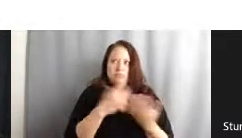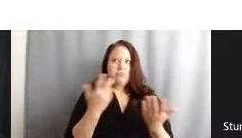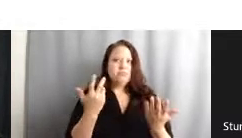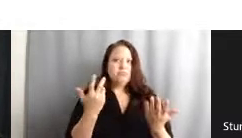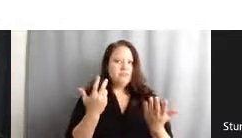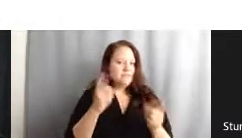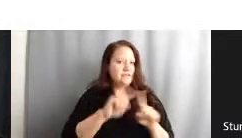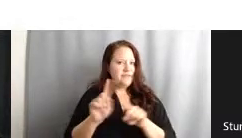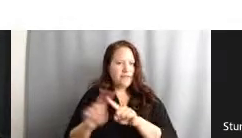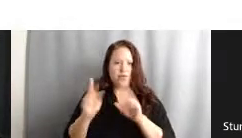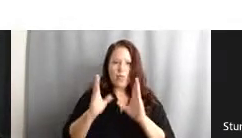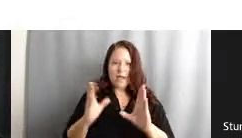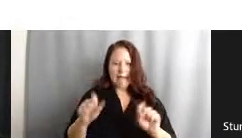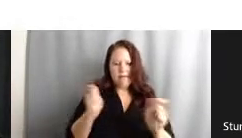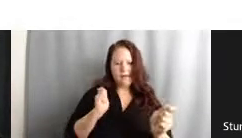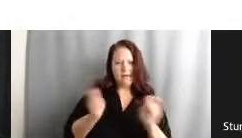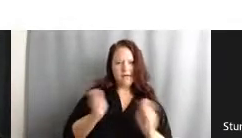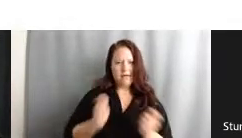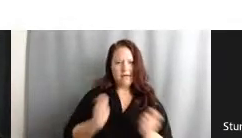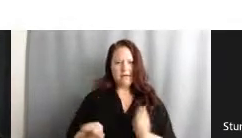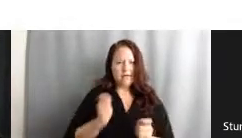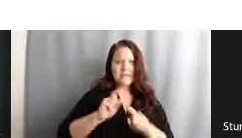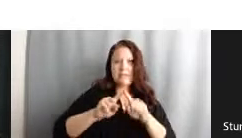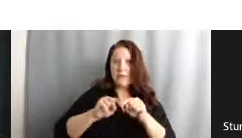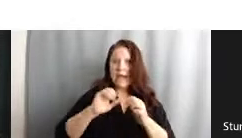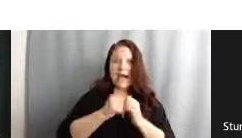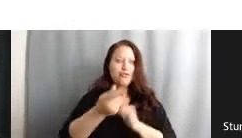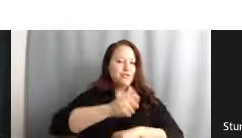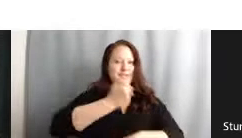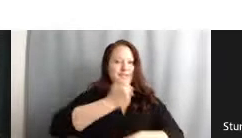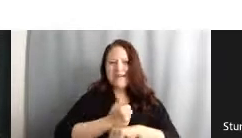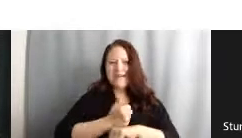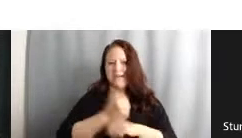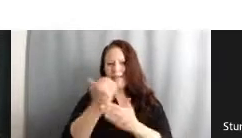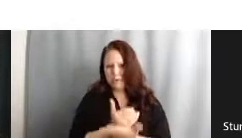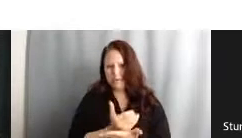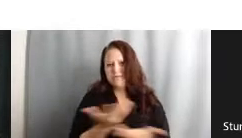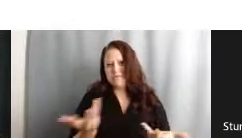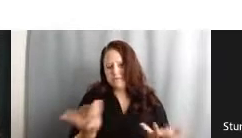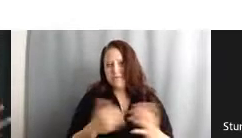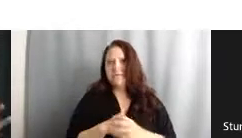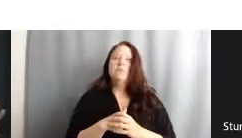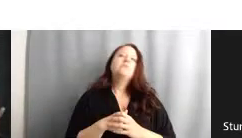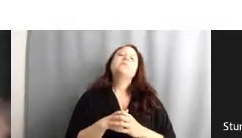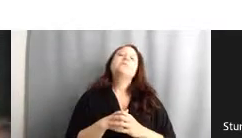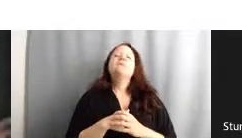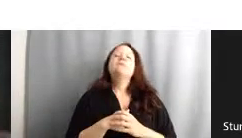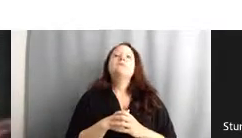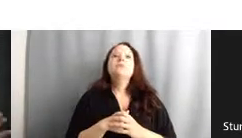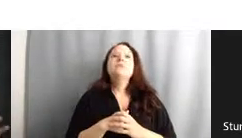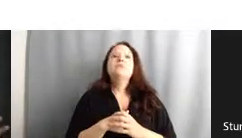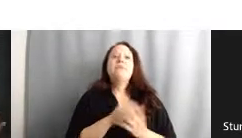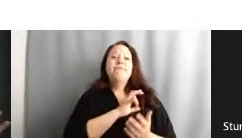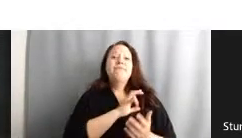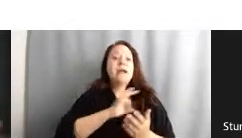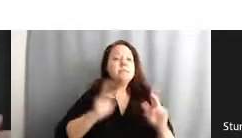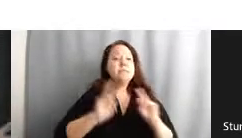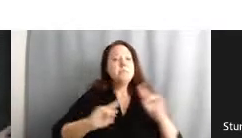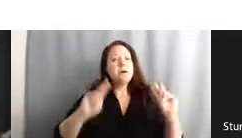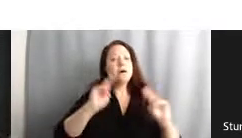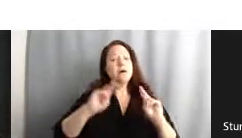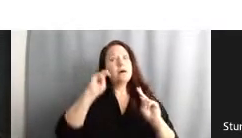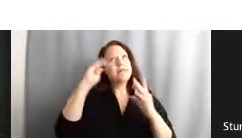to be, that are going to fit depending on how you've designed the course. So faculty folks should